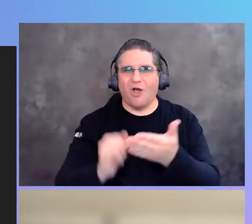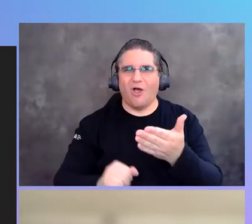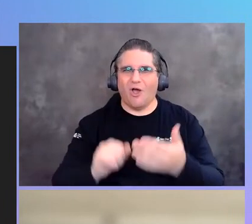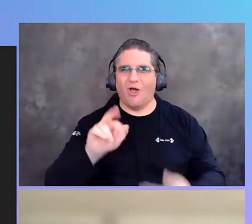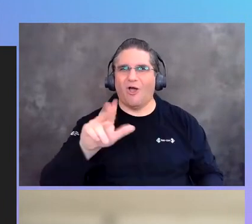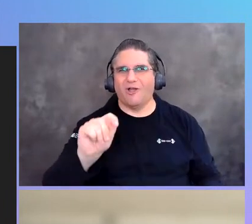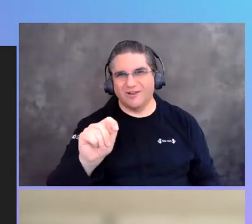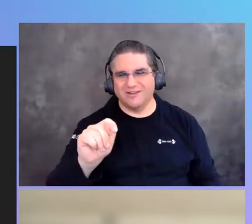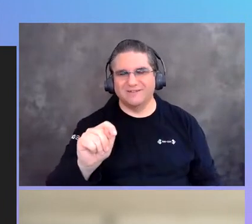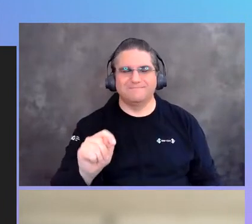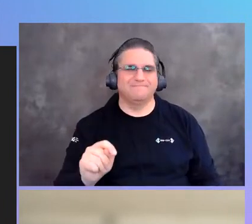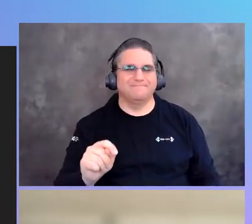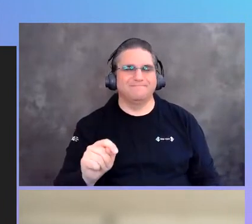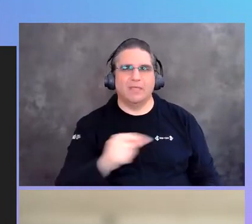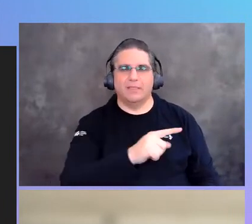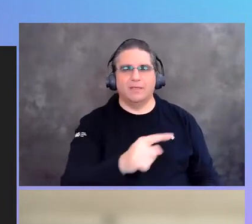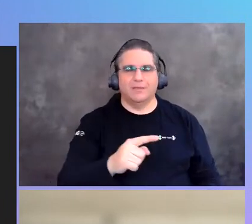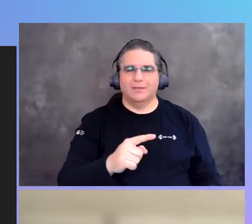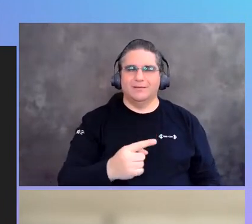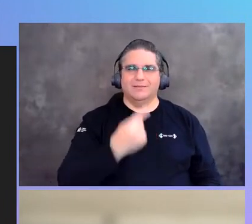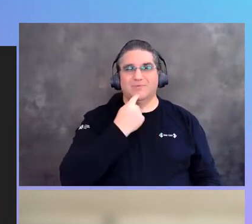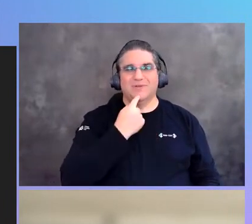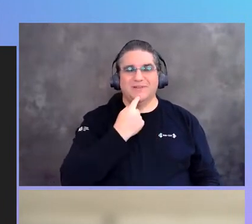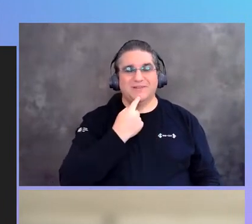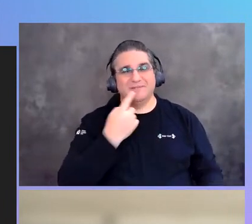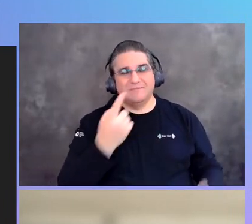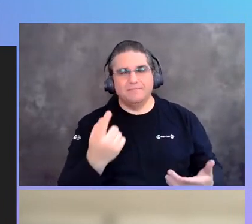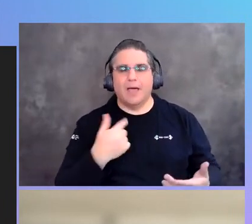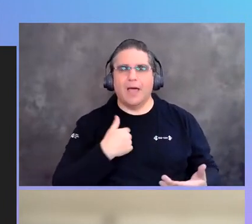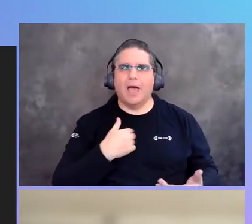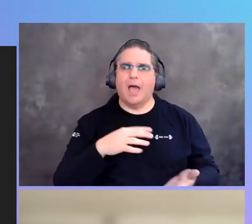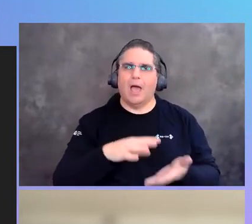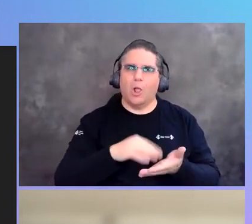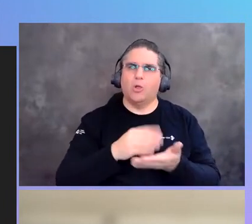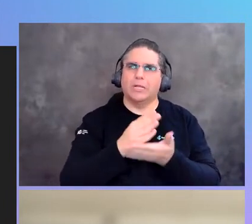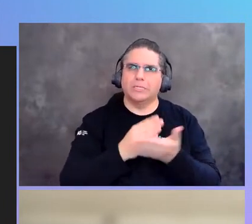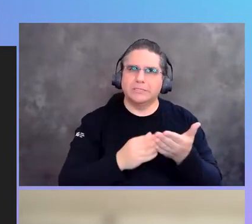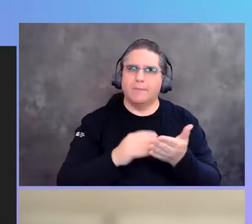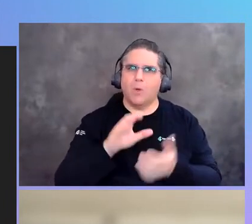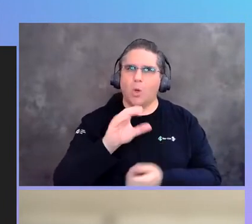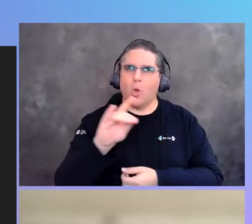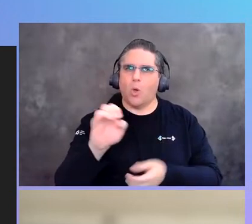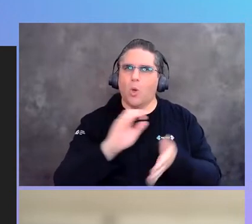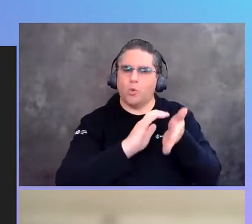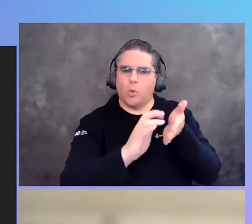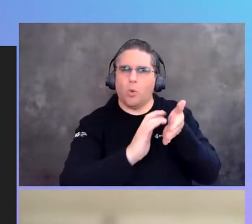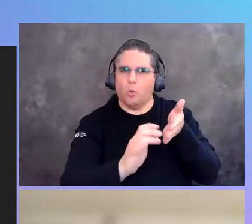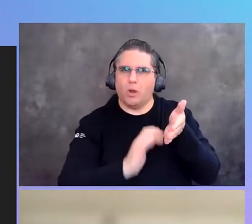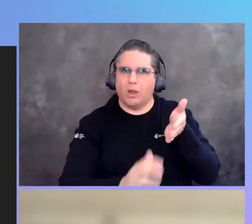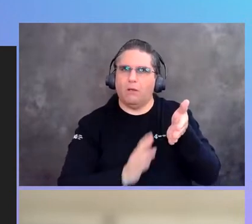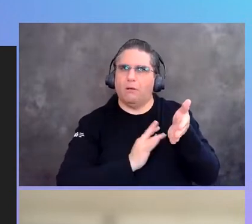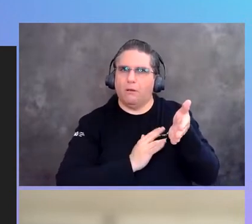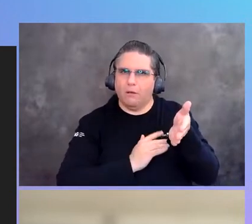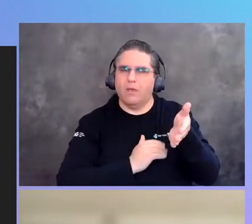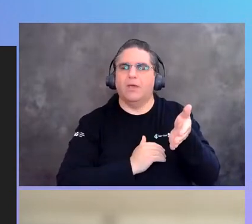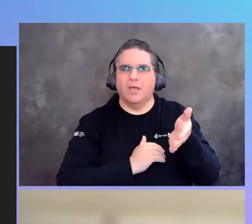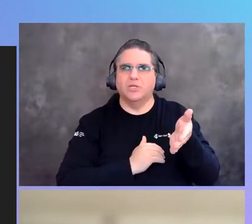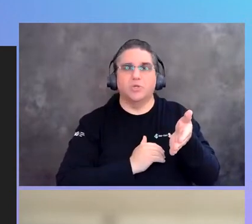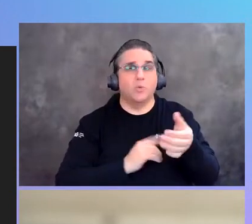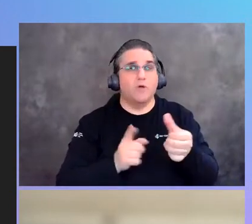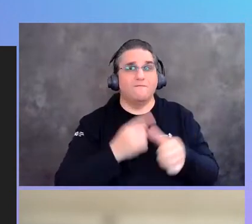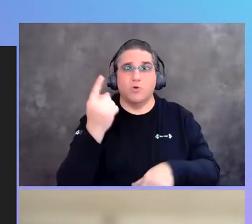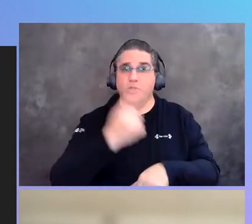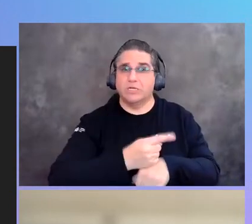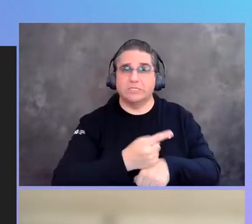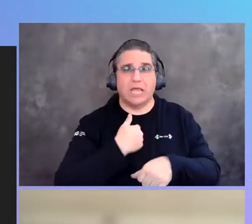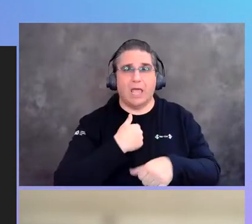digital design and engineering in terms of code. And I learned to code properly and do things properly from day one, how